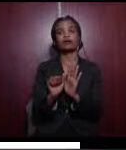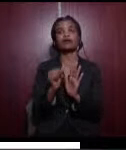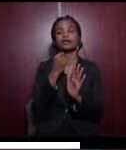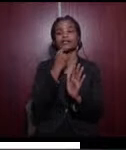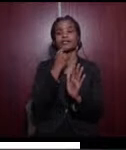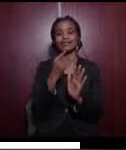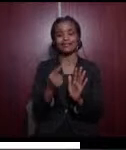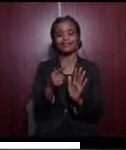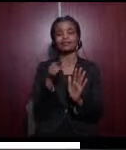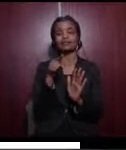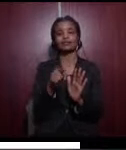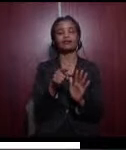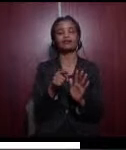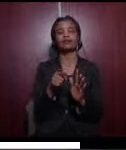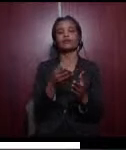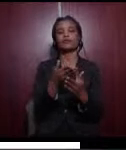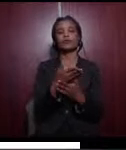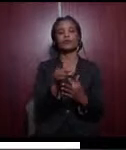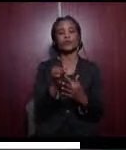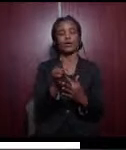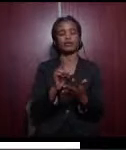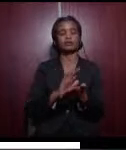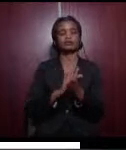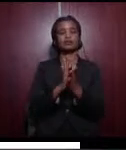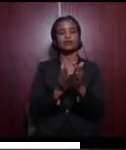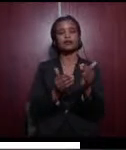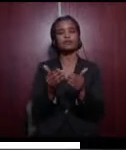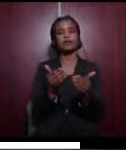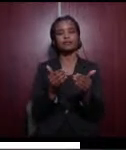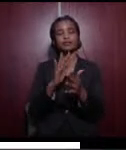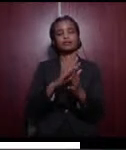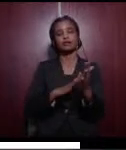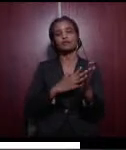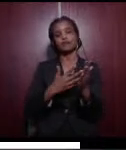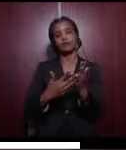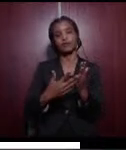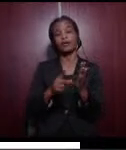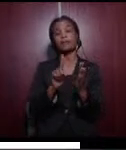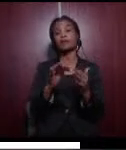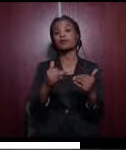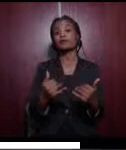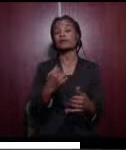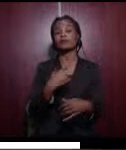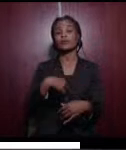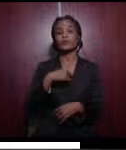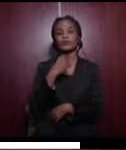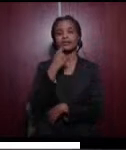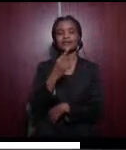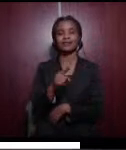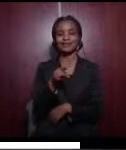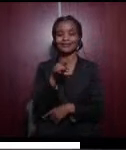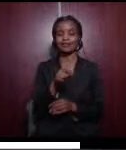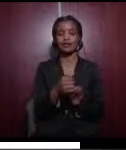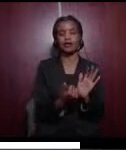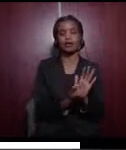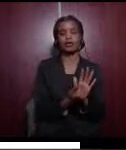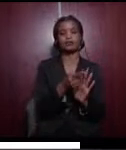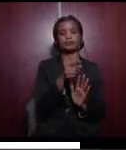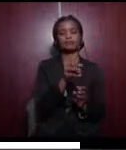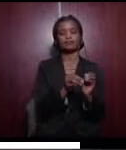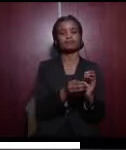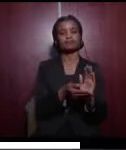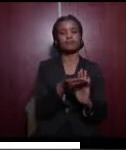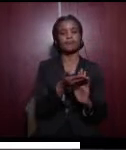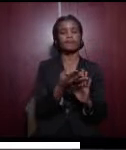Framework. So what we are proposing now is that we would like to amend the Fundraising Act to bring about dissolution of